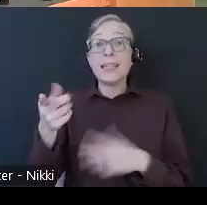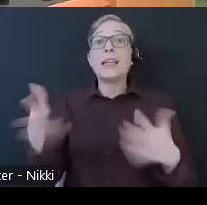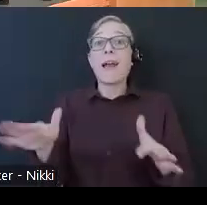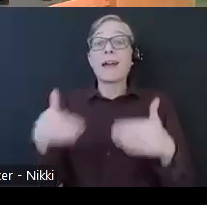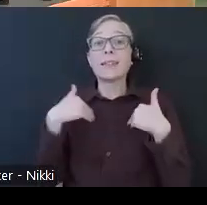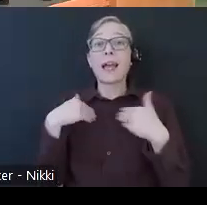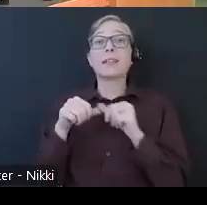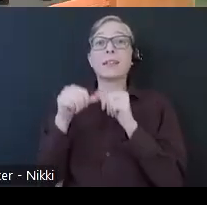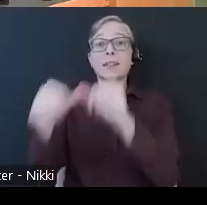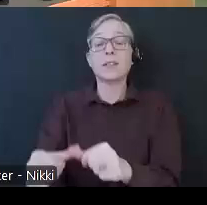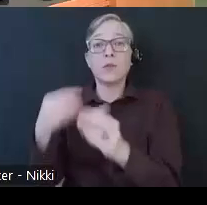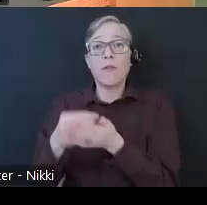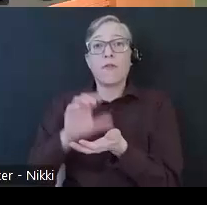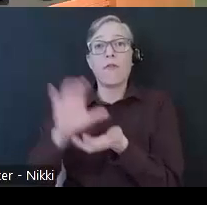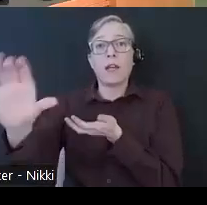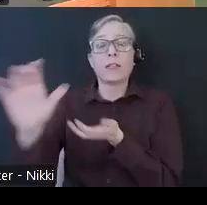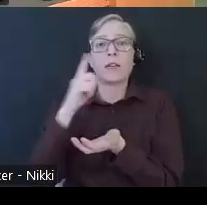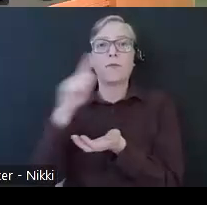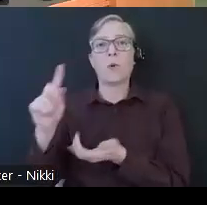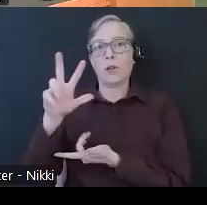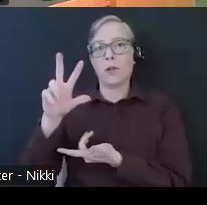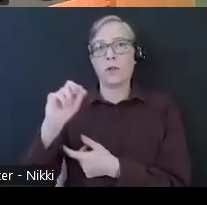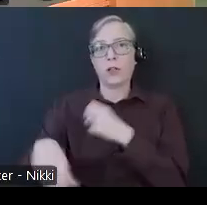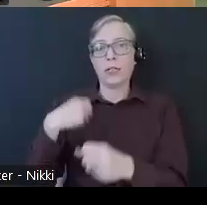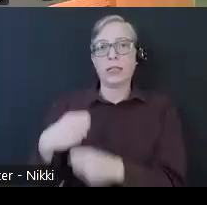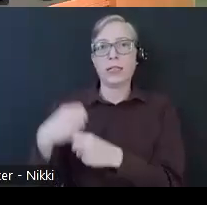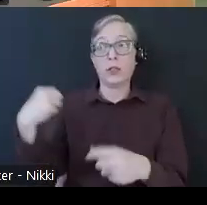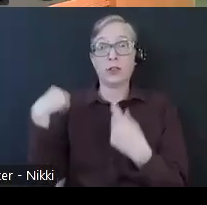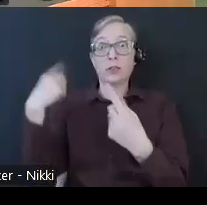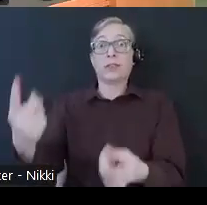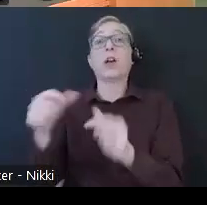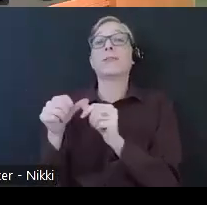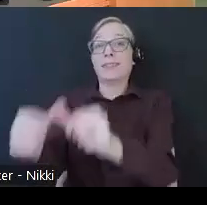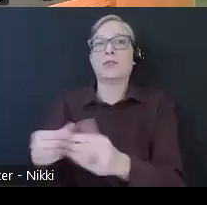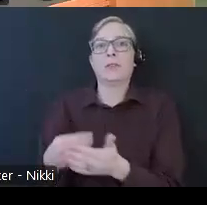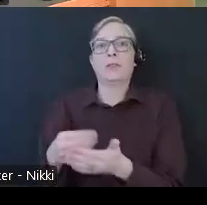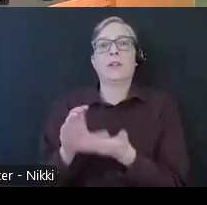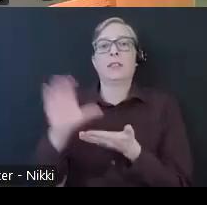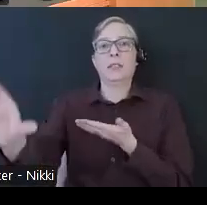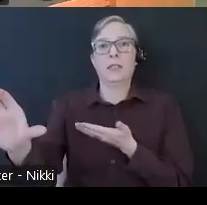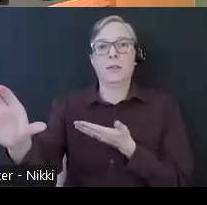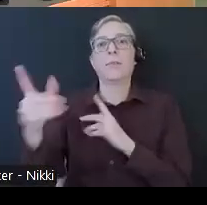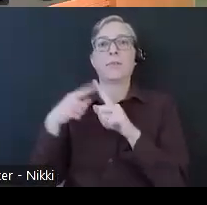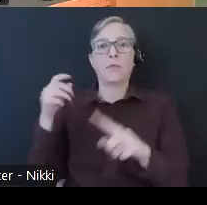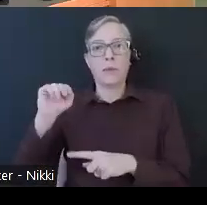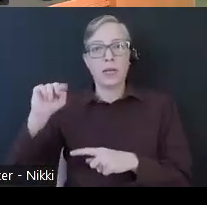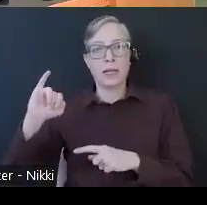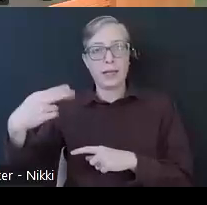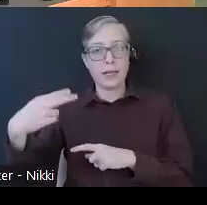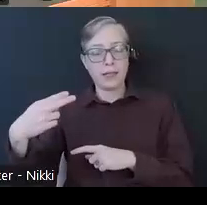NIH investigator, primarily in the relationship between cardiac conditions